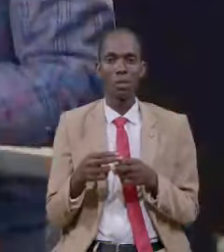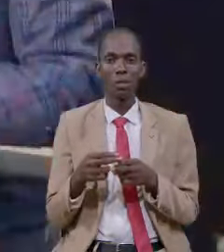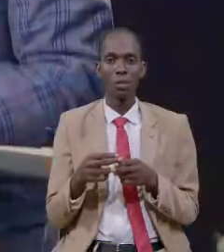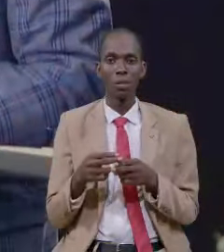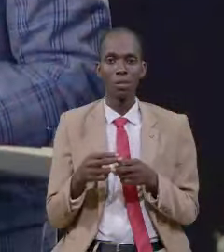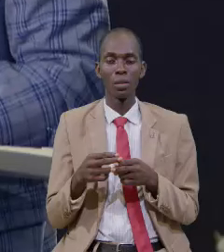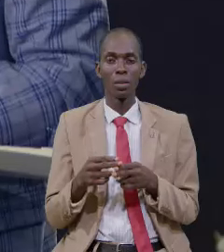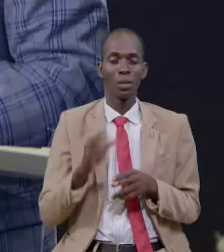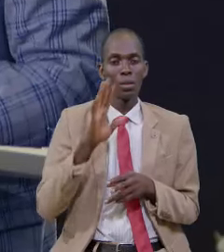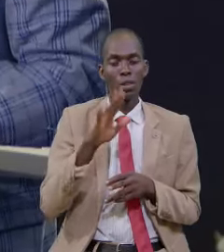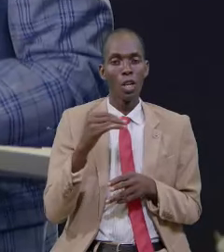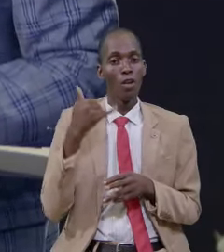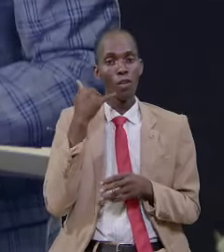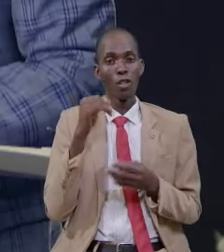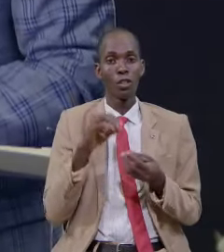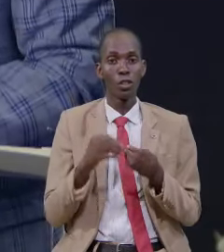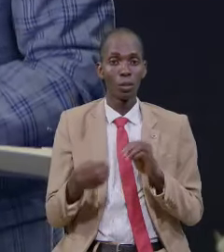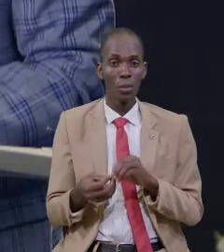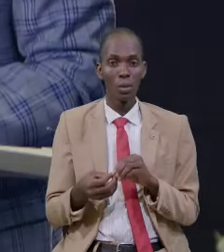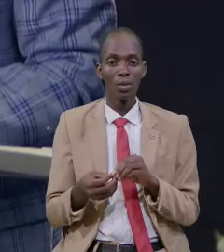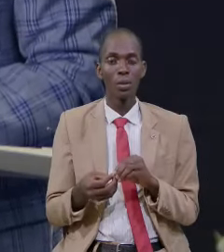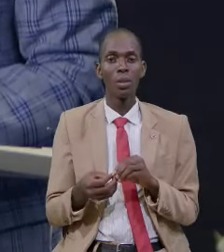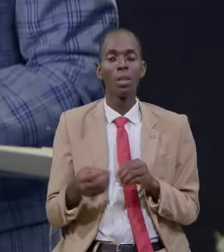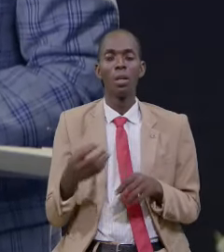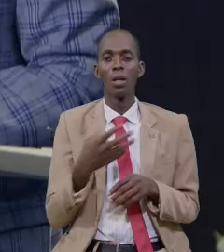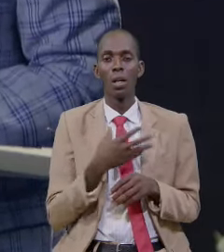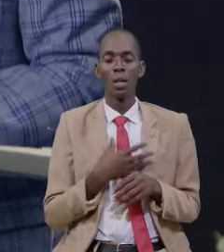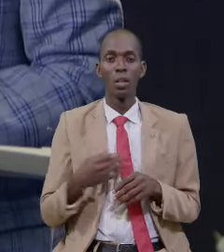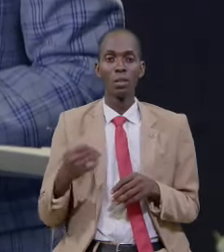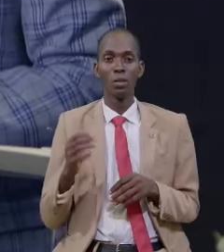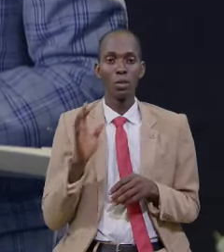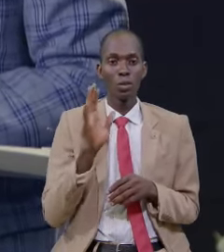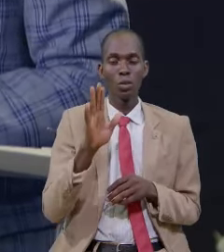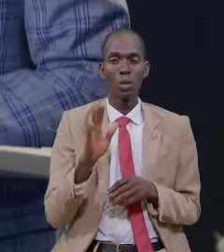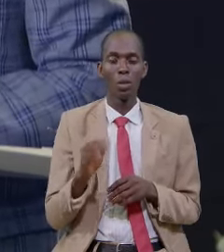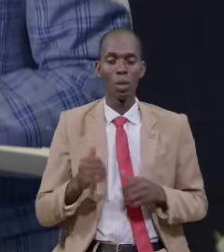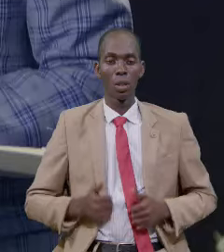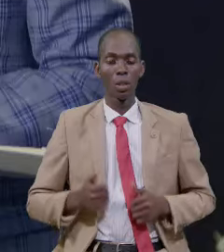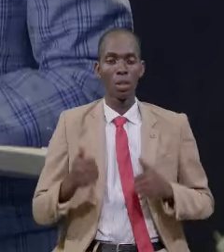your phone number, and your location address via